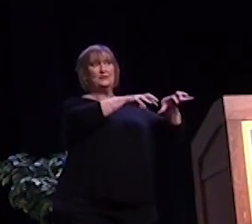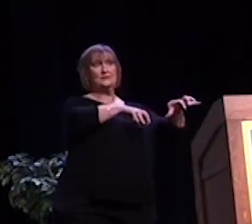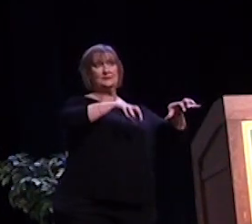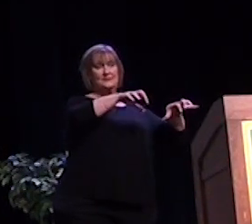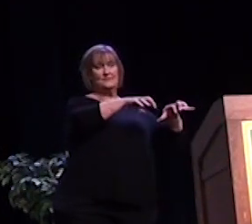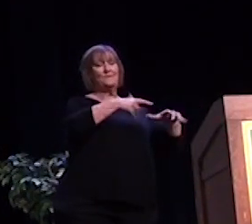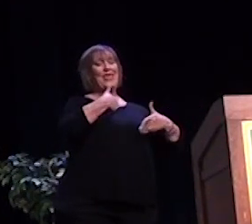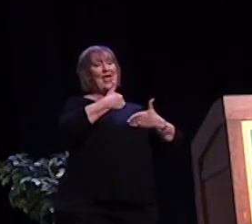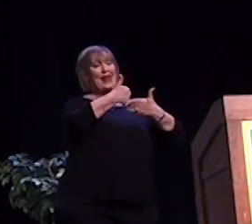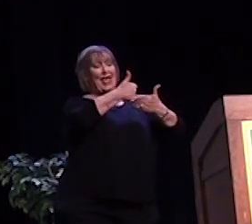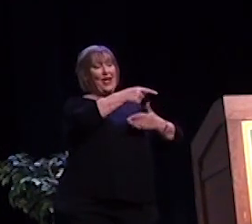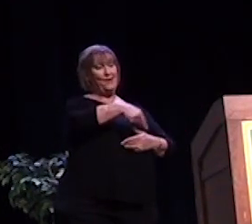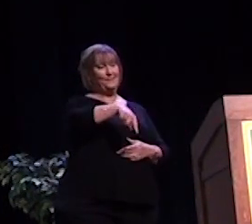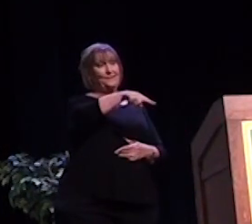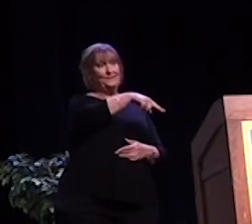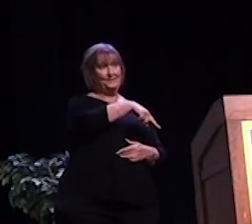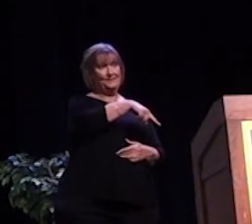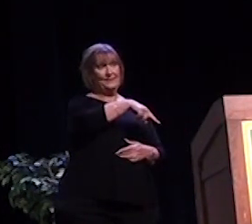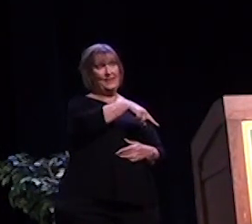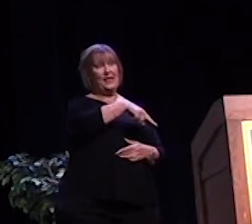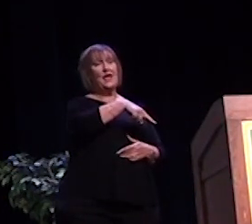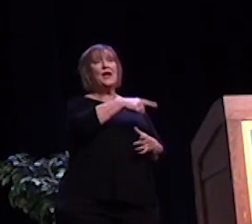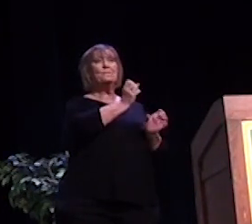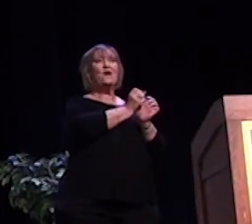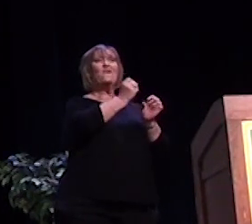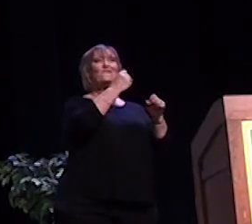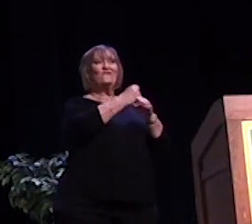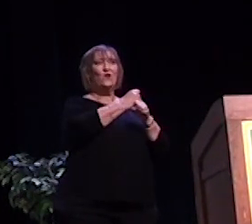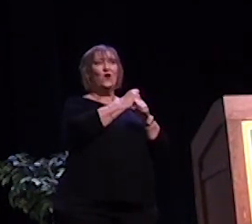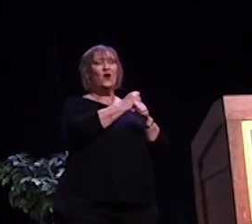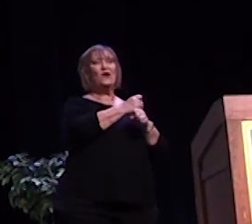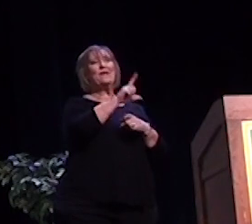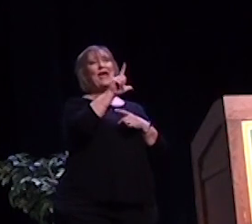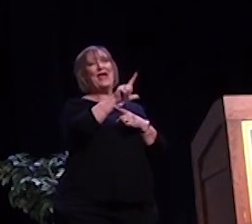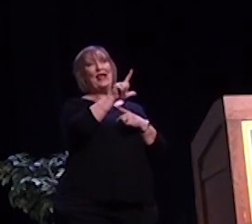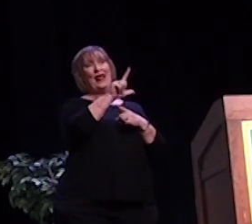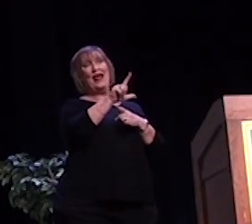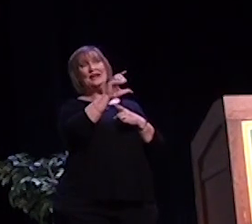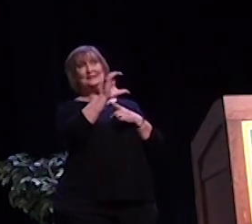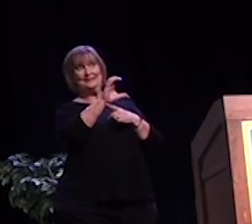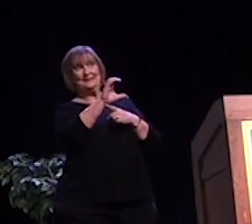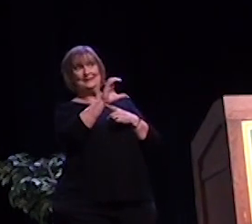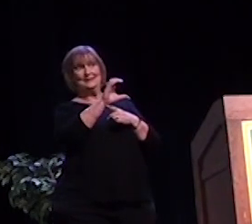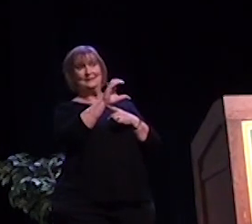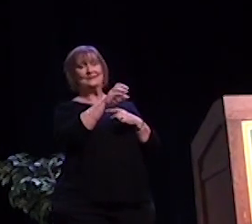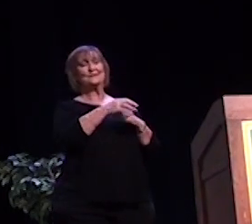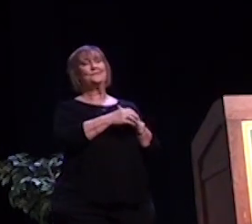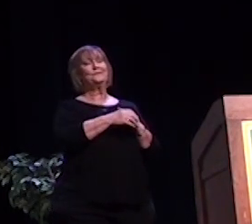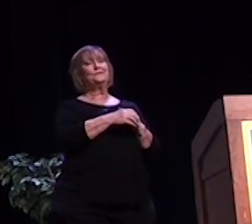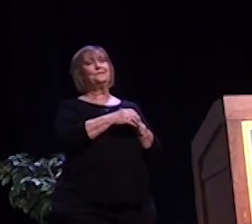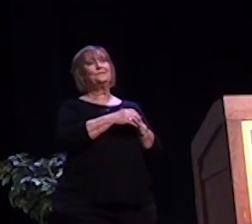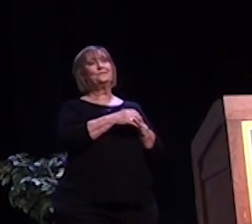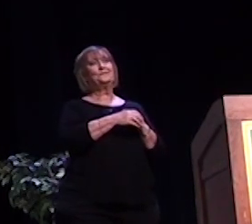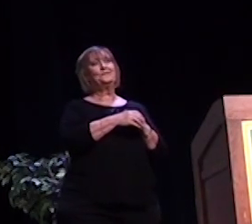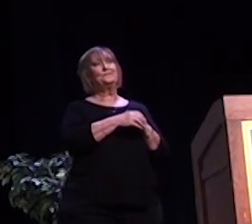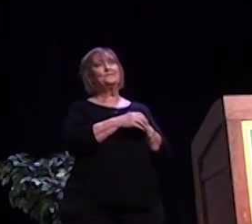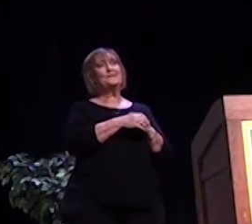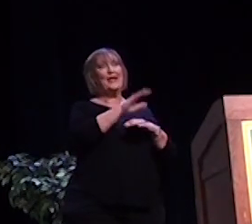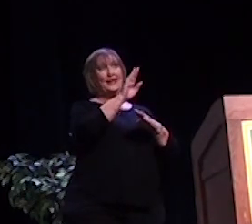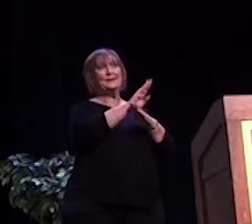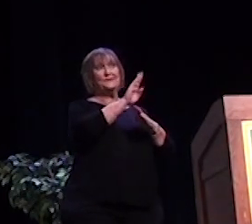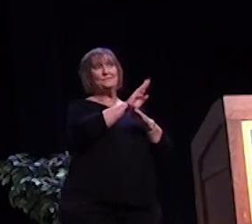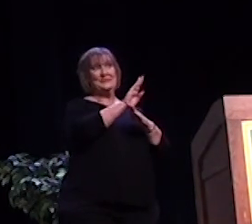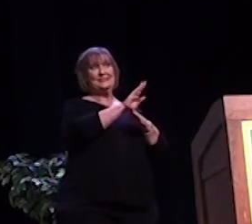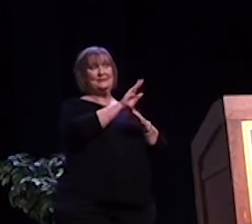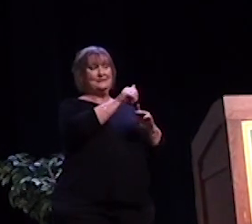residents form limited equity not-for-profit cooperatives, and we provide the support